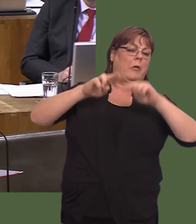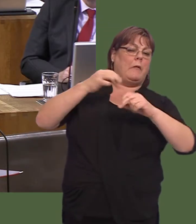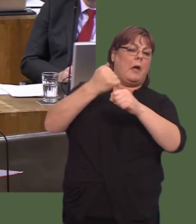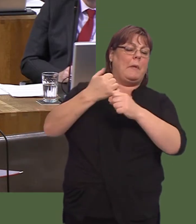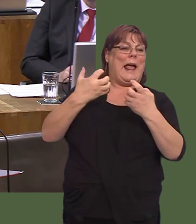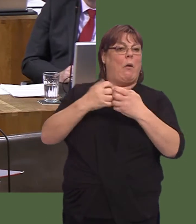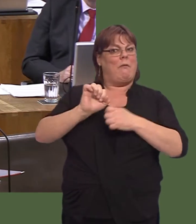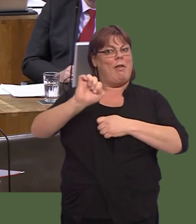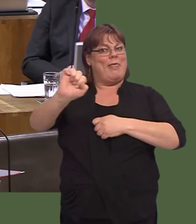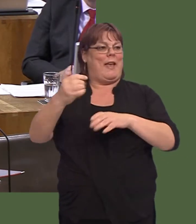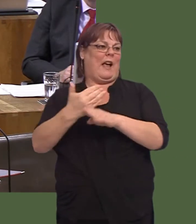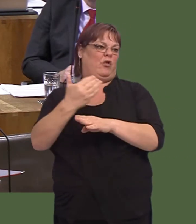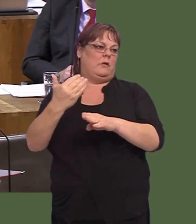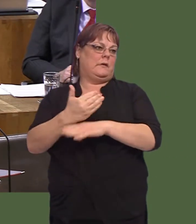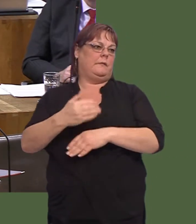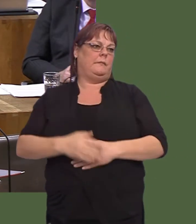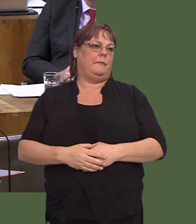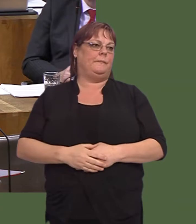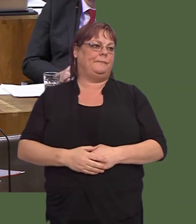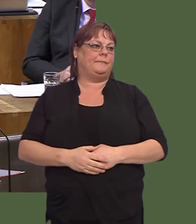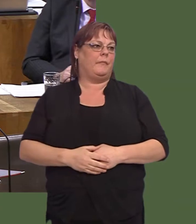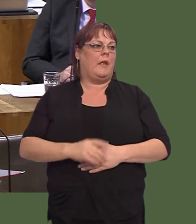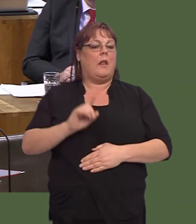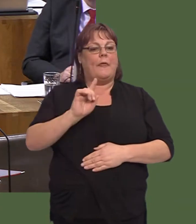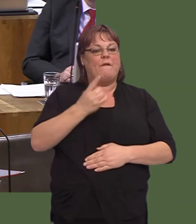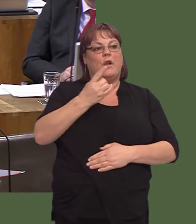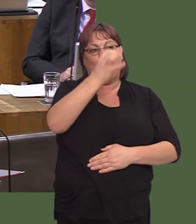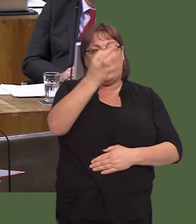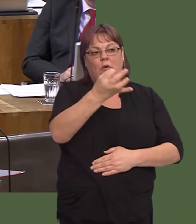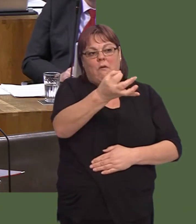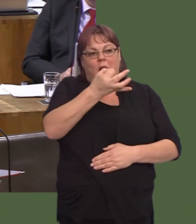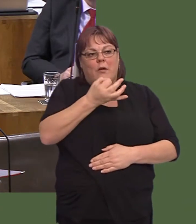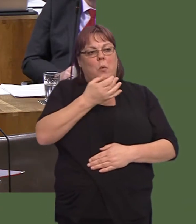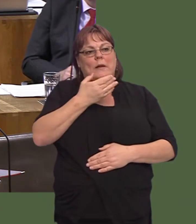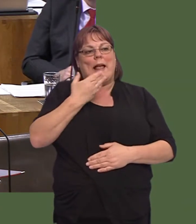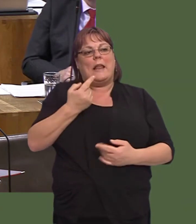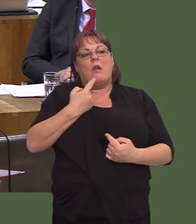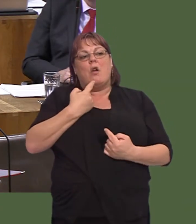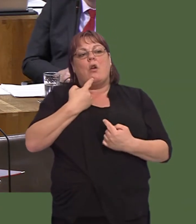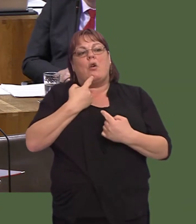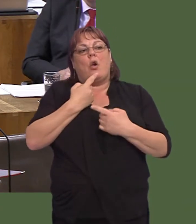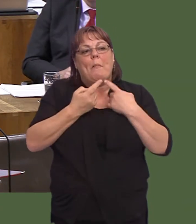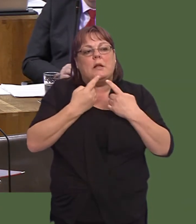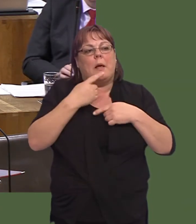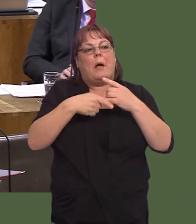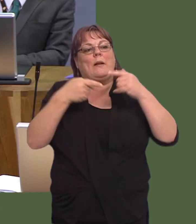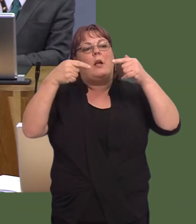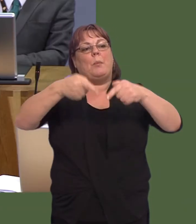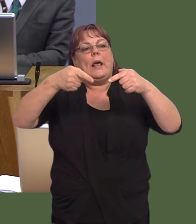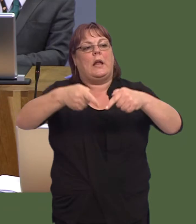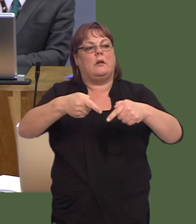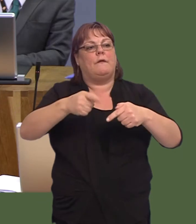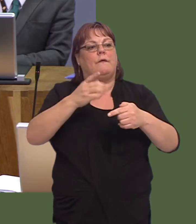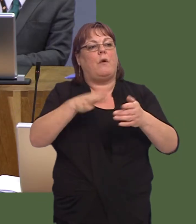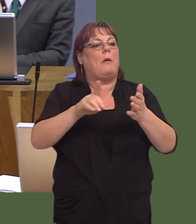actions? And was there any kind of allegation? Because that is the original question. Was there any kind of allegation of bullying from Leighton Andrews? The answer